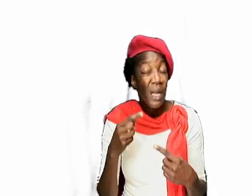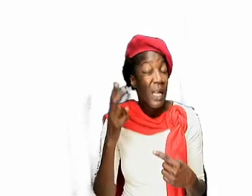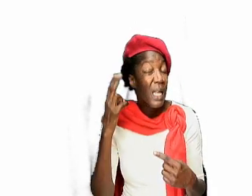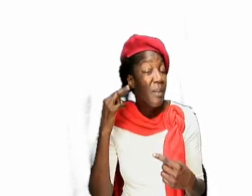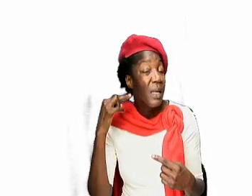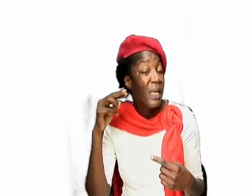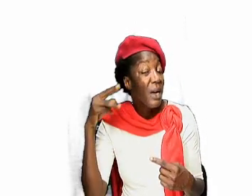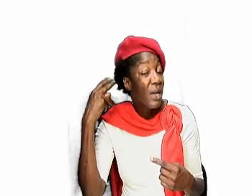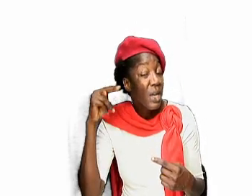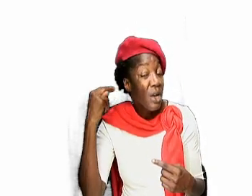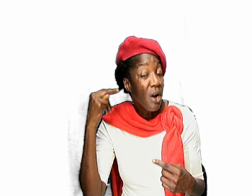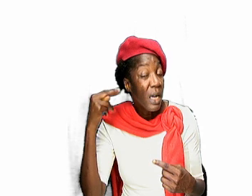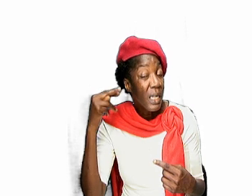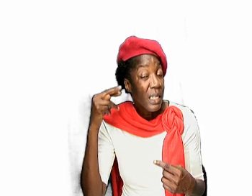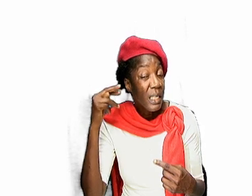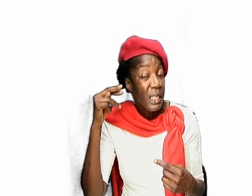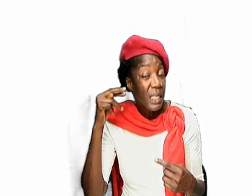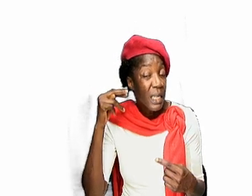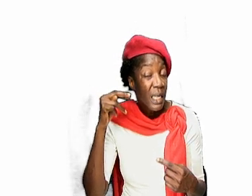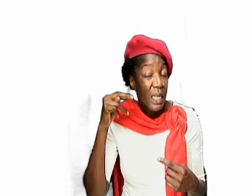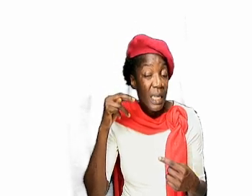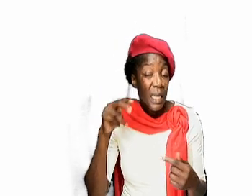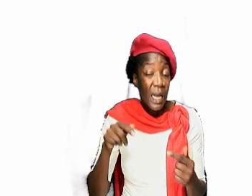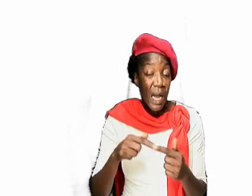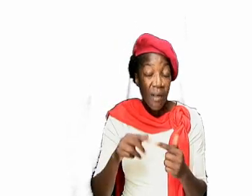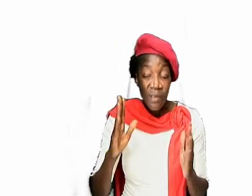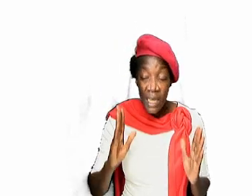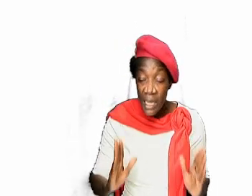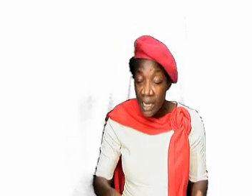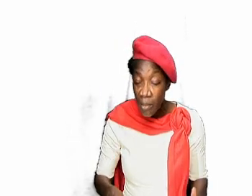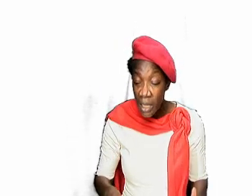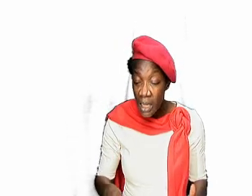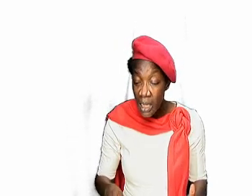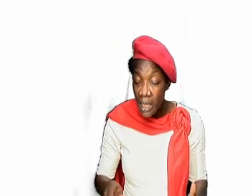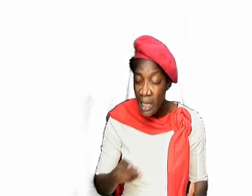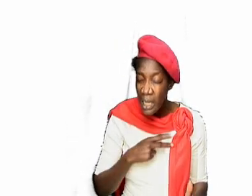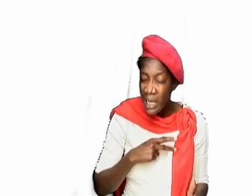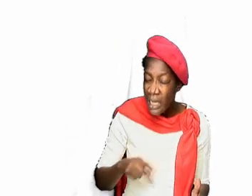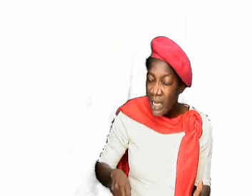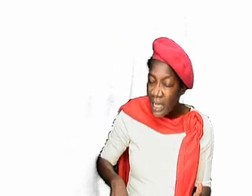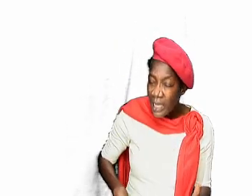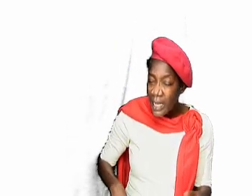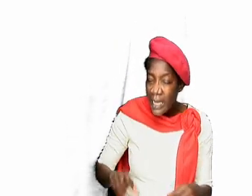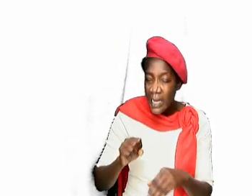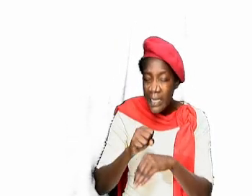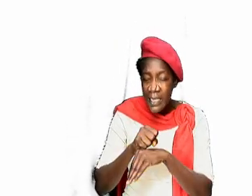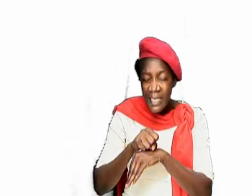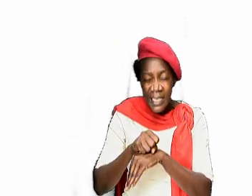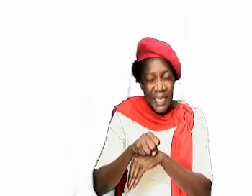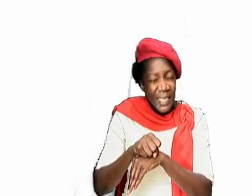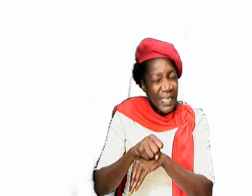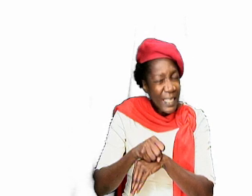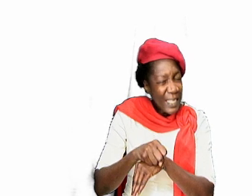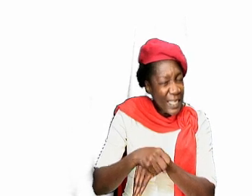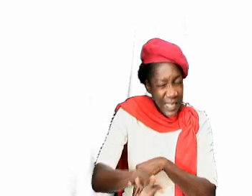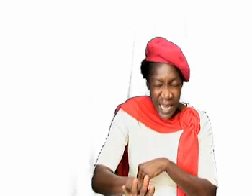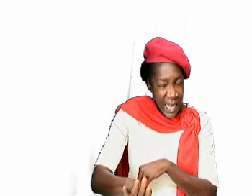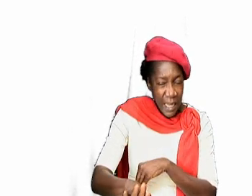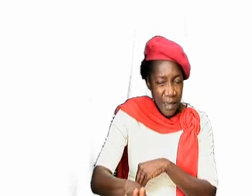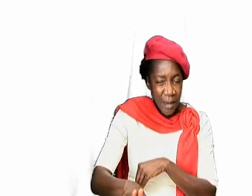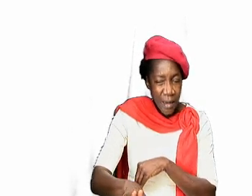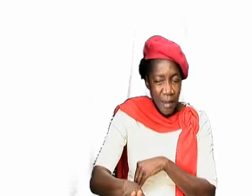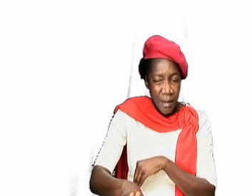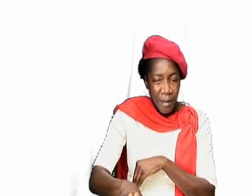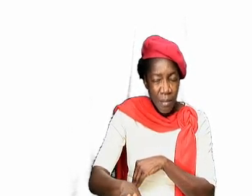from the camp of the Philistine. And the king sent back the